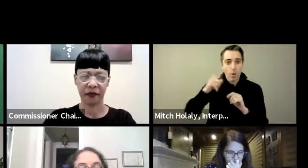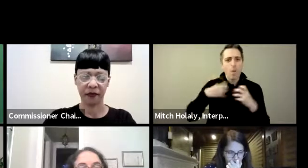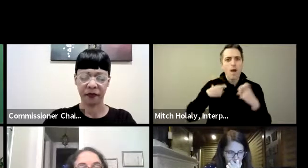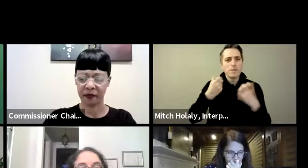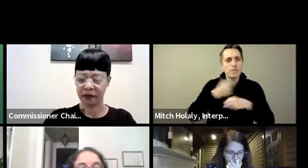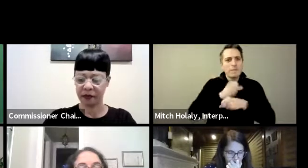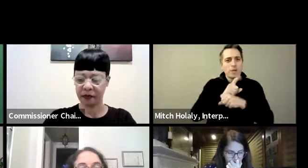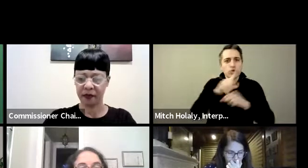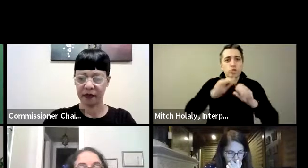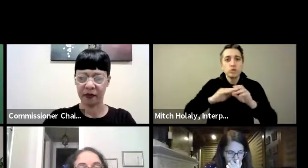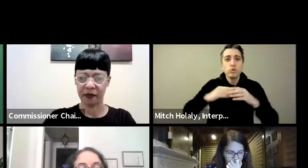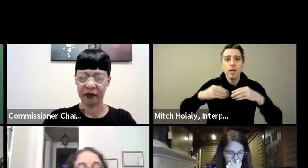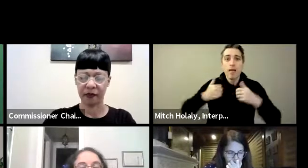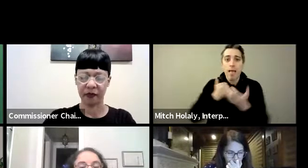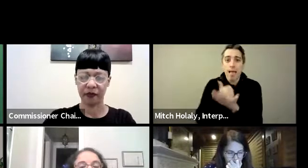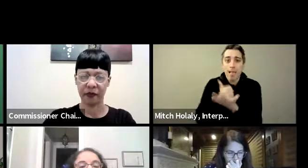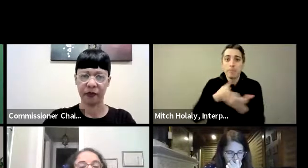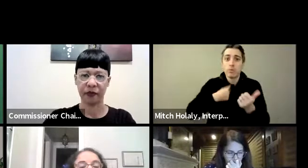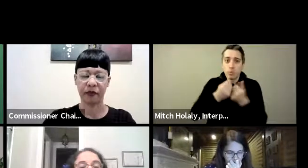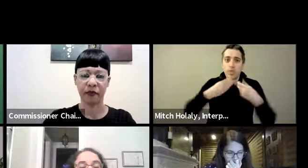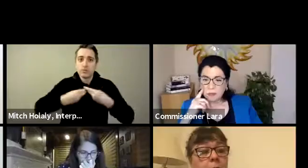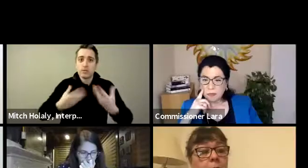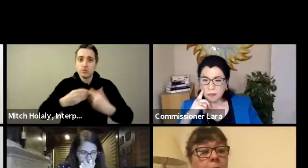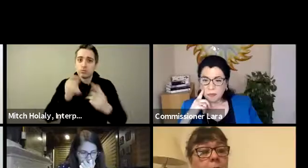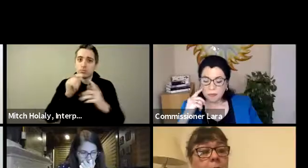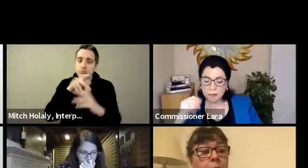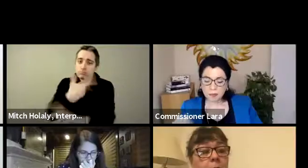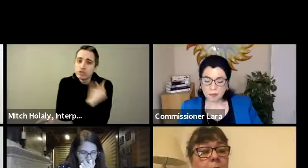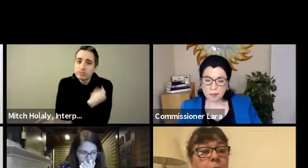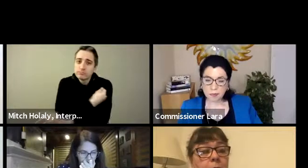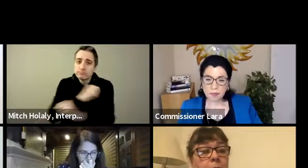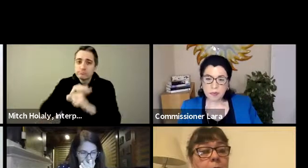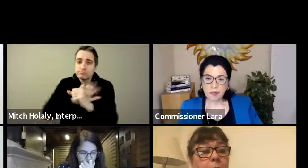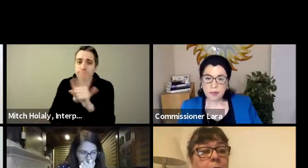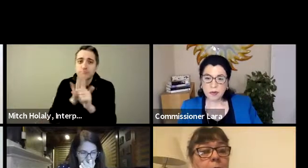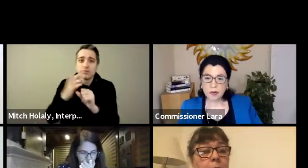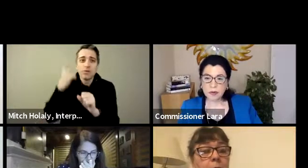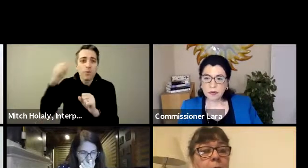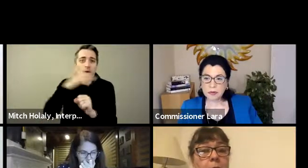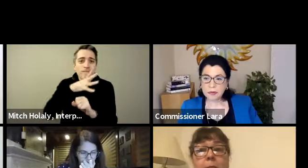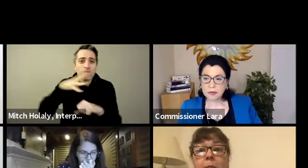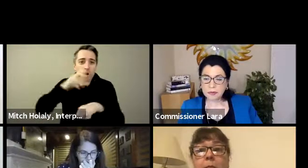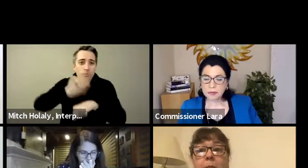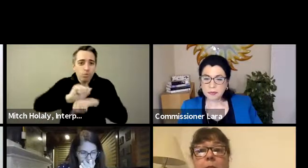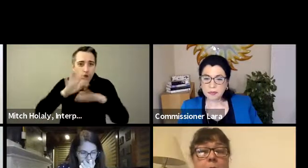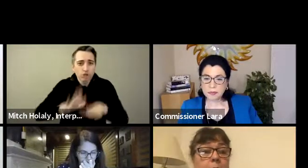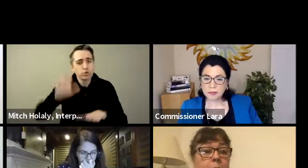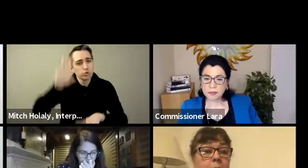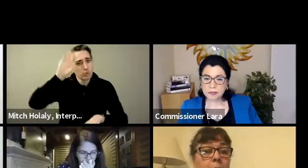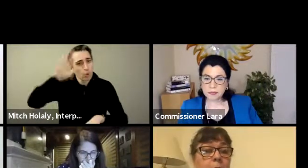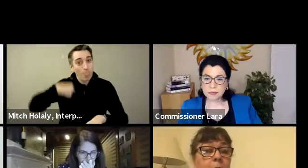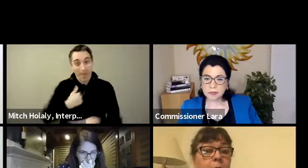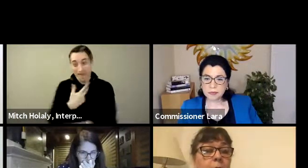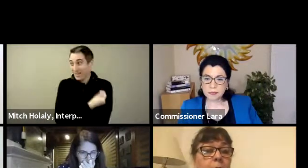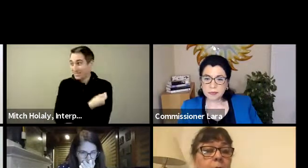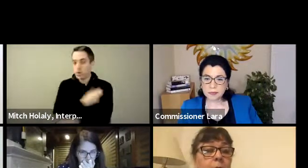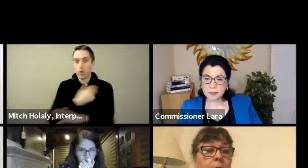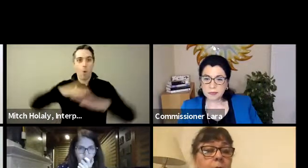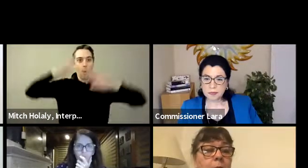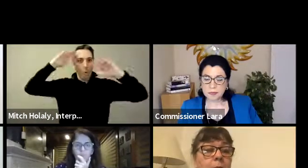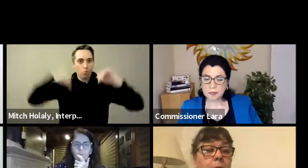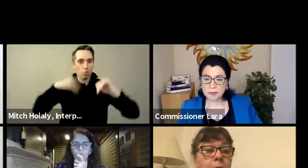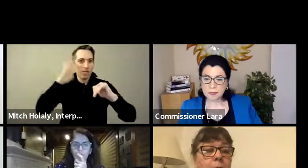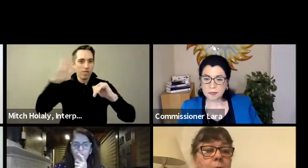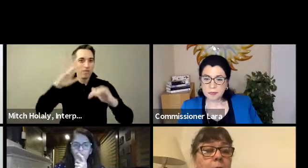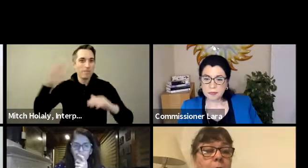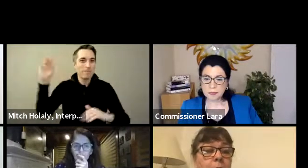distribution of COVID-19 vaccines for farm workers in Michigan. As you know, the vaccine has given us hope that we will return to normal soon, but